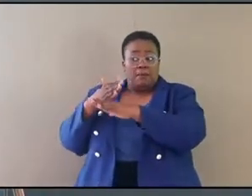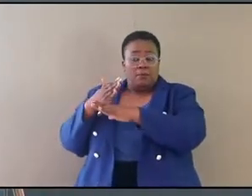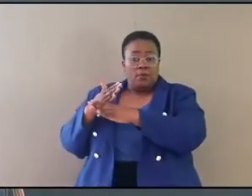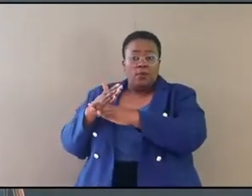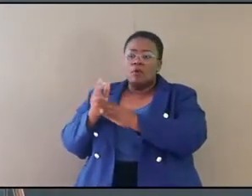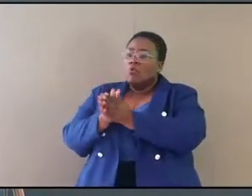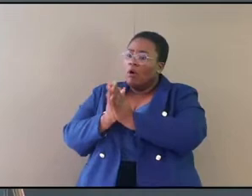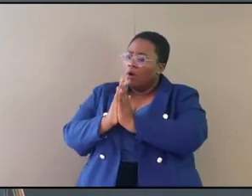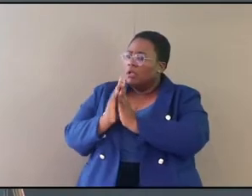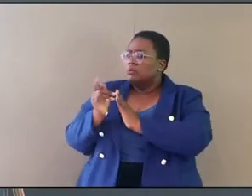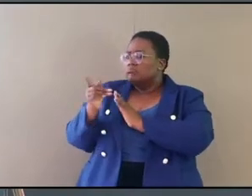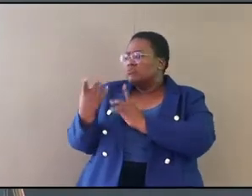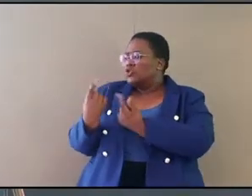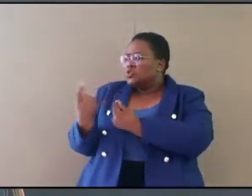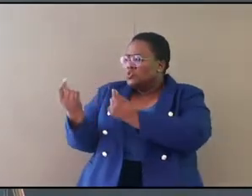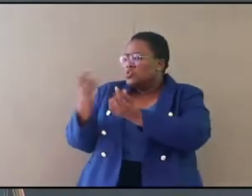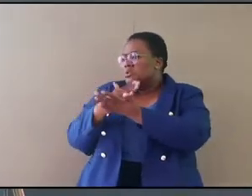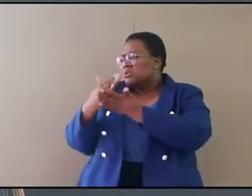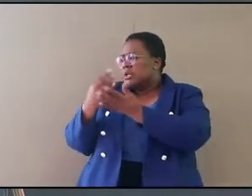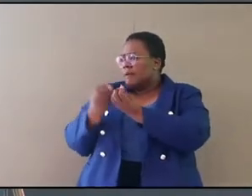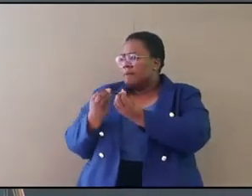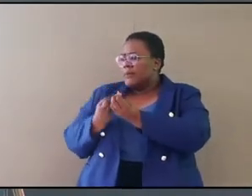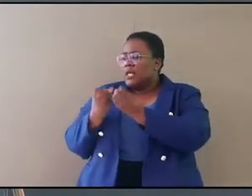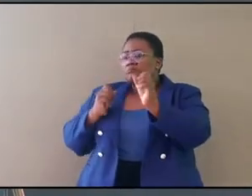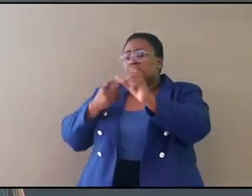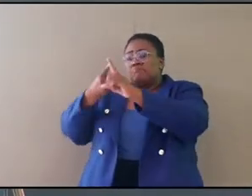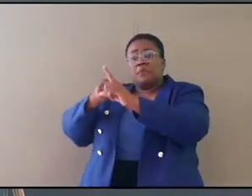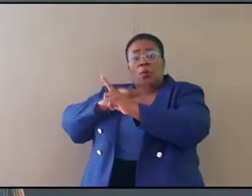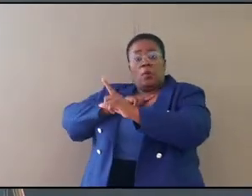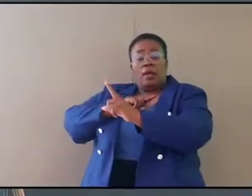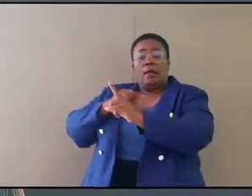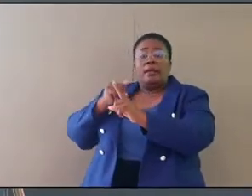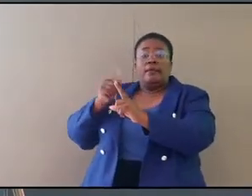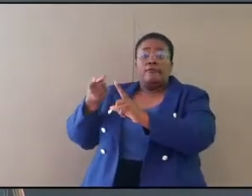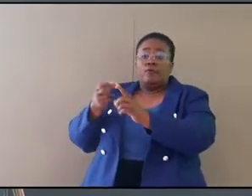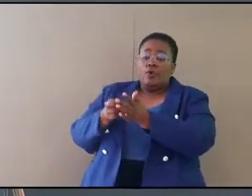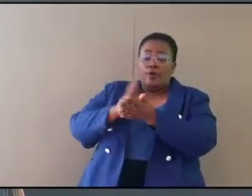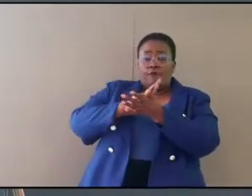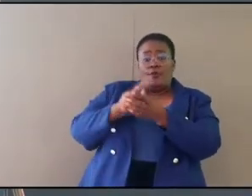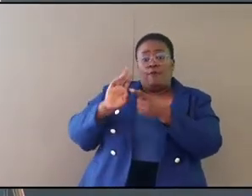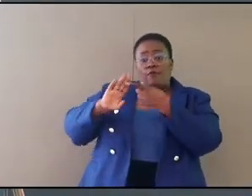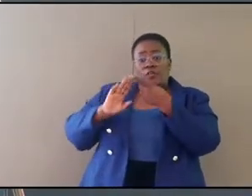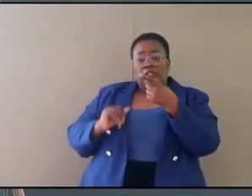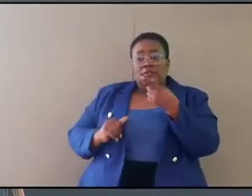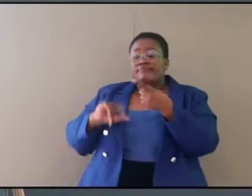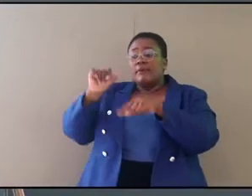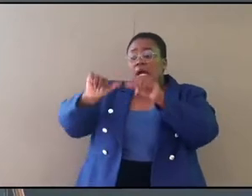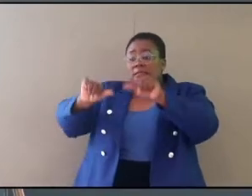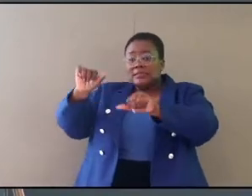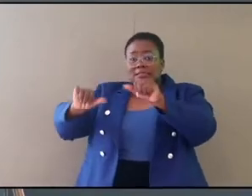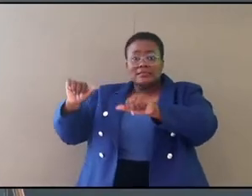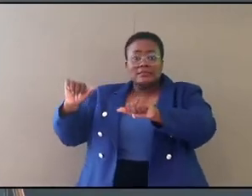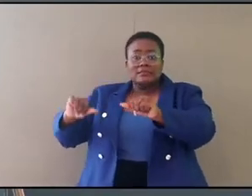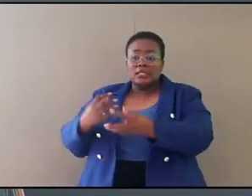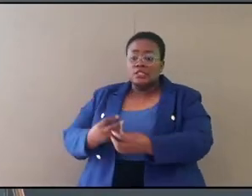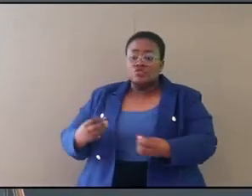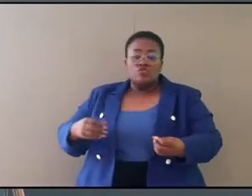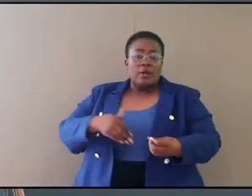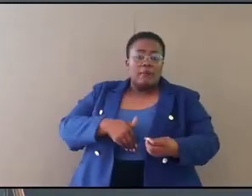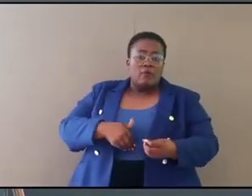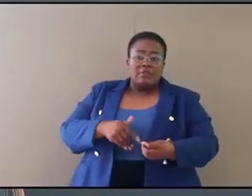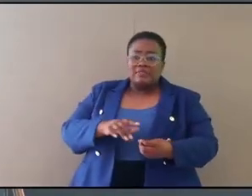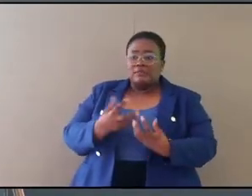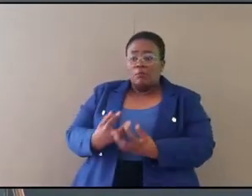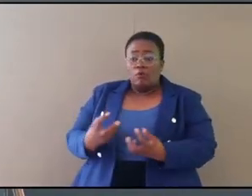do certain things. So the purpose that we gave to them for the review was firstly, to assess the state of child poverty in the